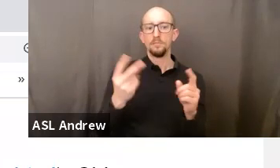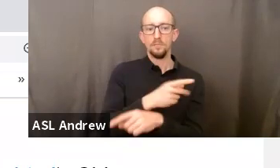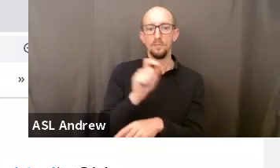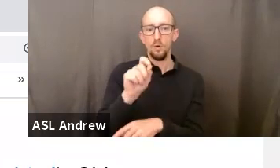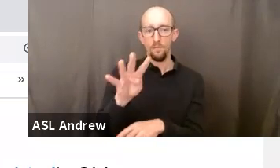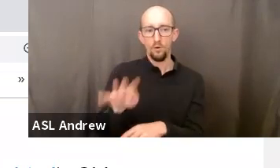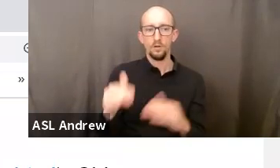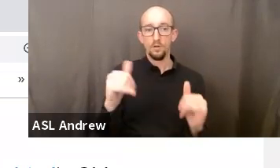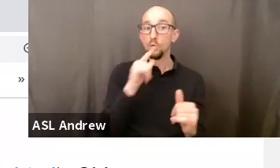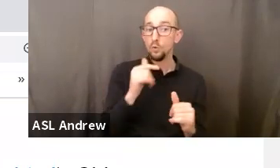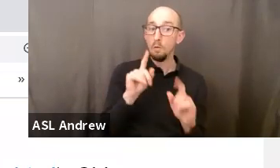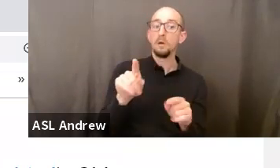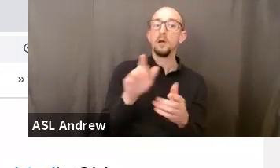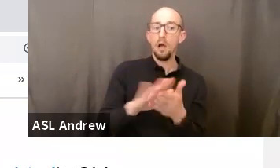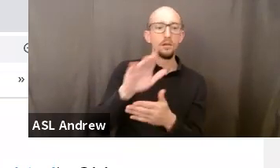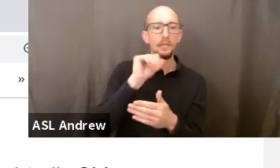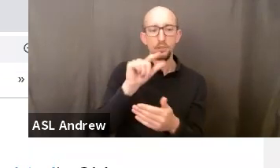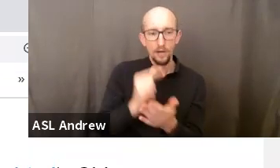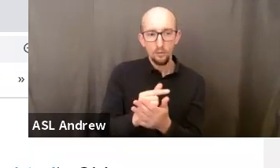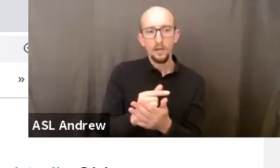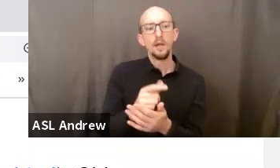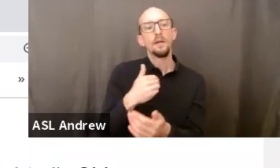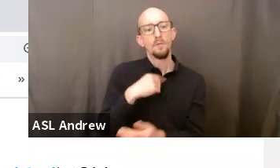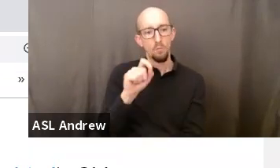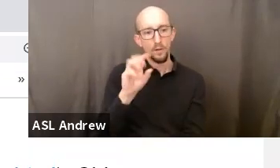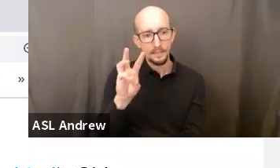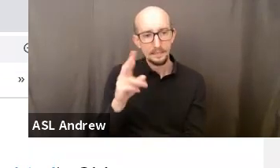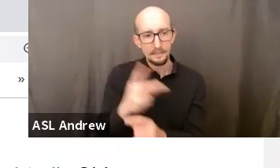degree by 0.8, and advanced degree by 1